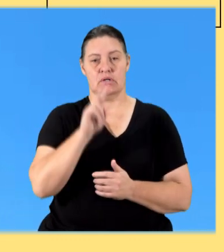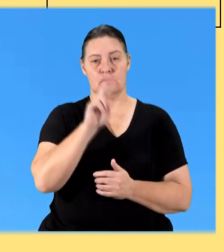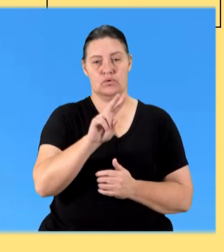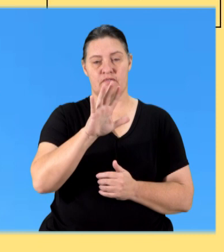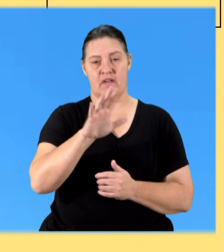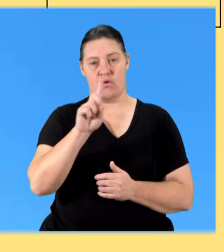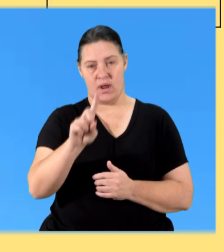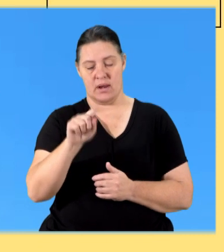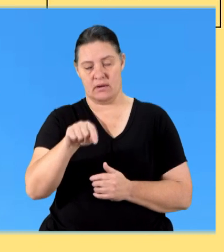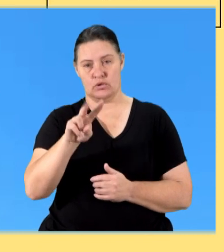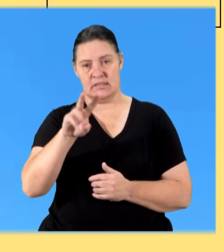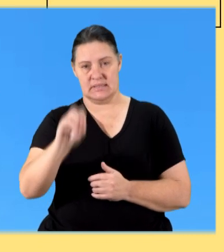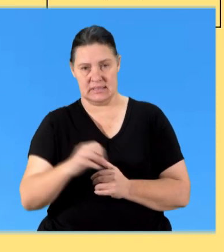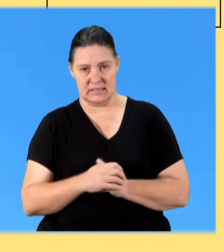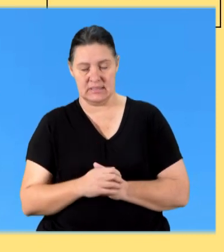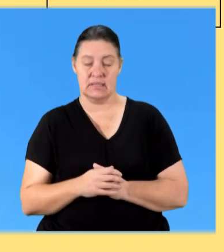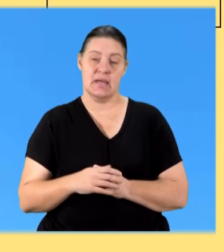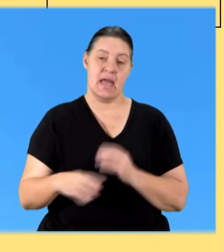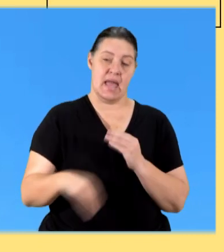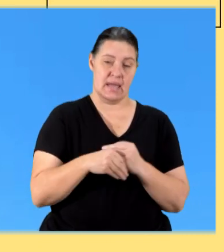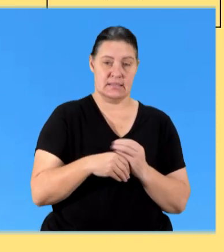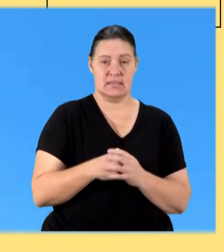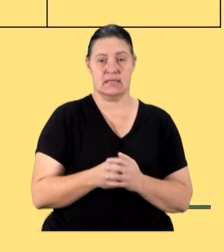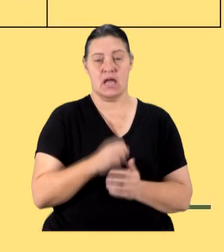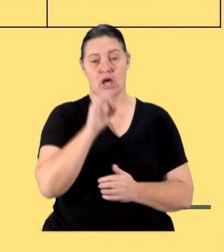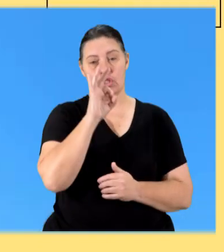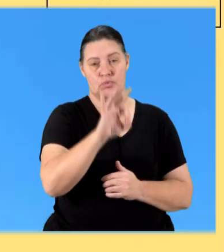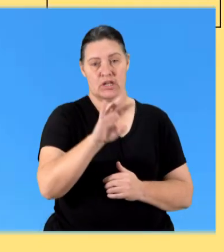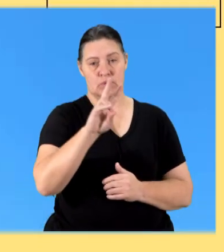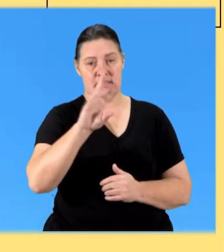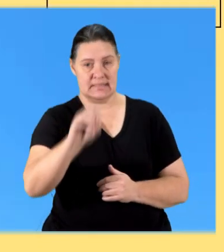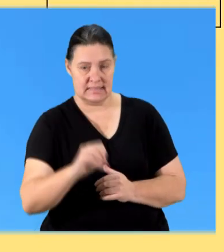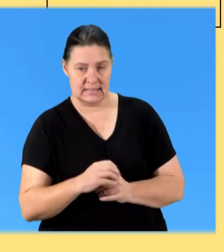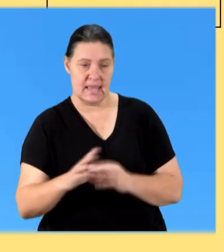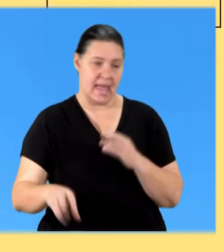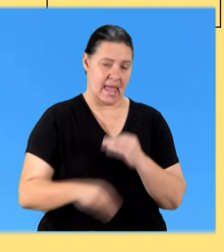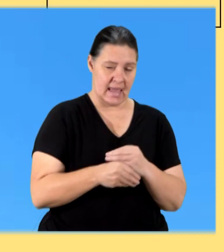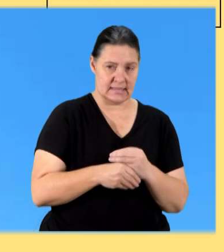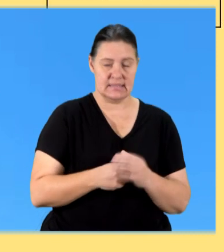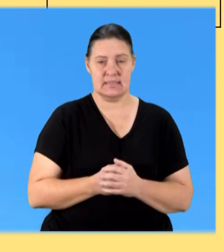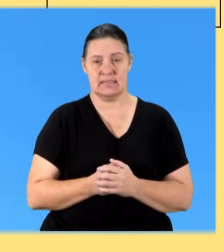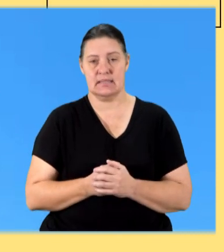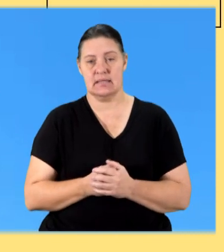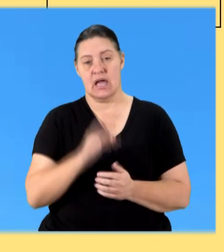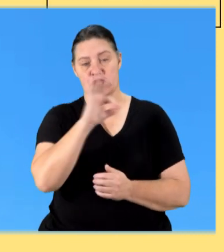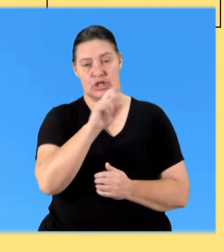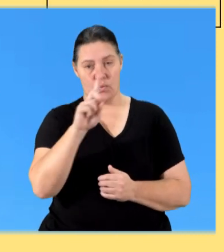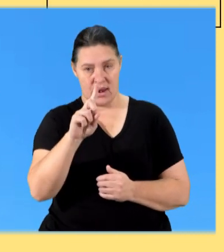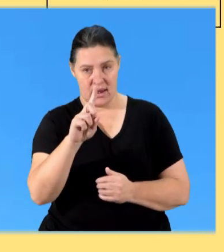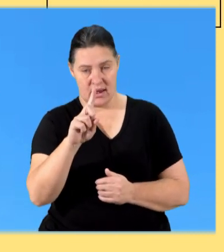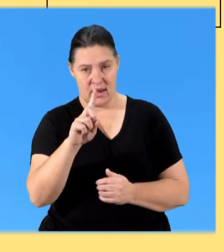251 Rand and 20 plus 320 plus 31